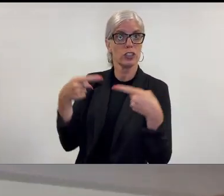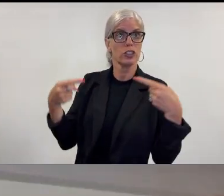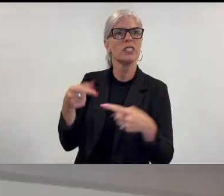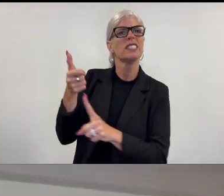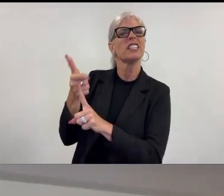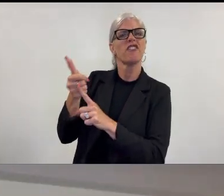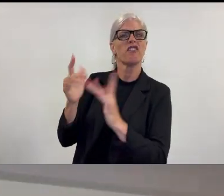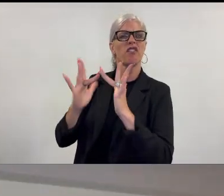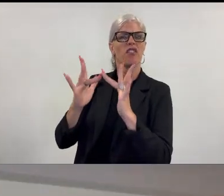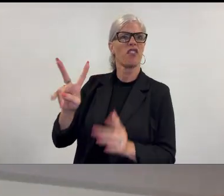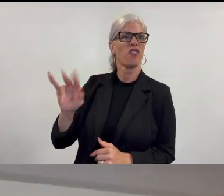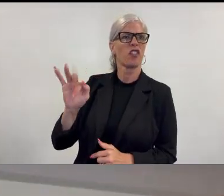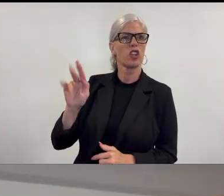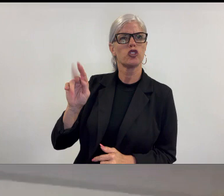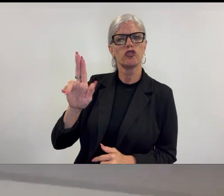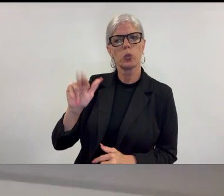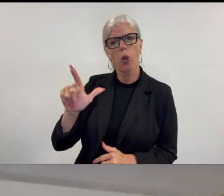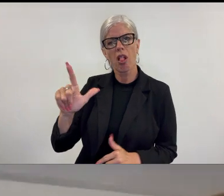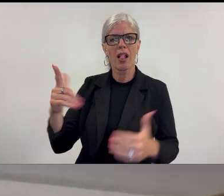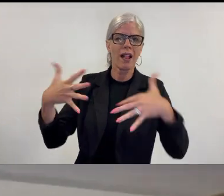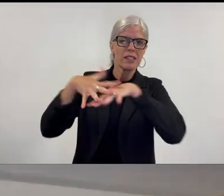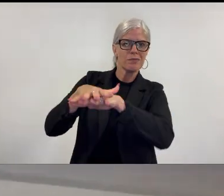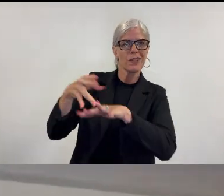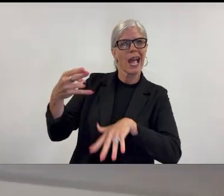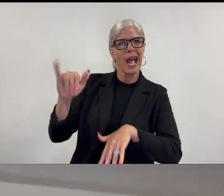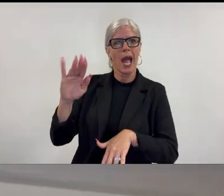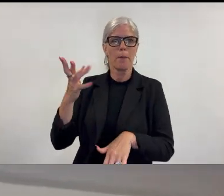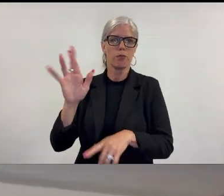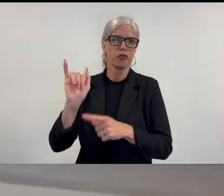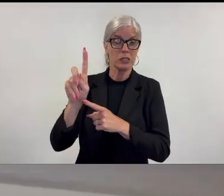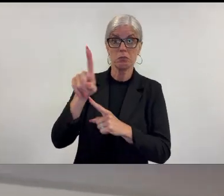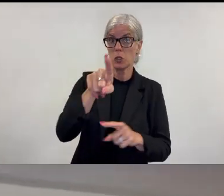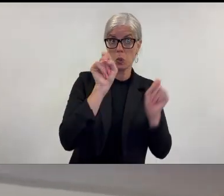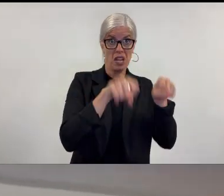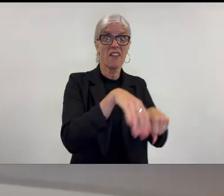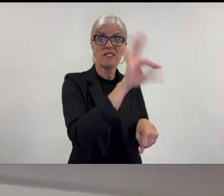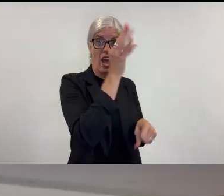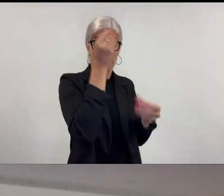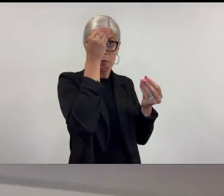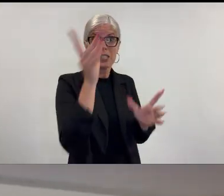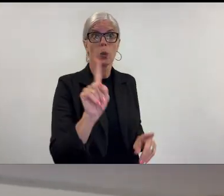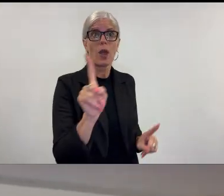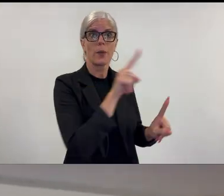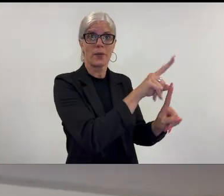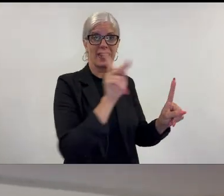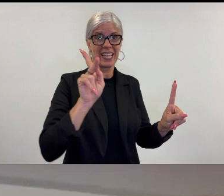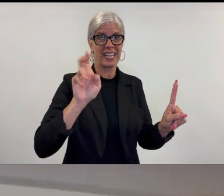Trends and Spinal Cord Injury Symposium. It's a hybrid event.